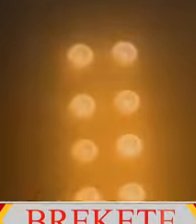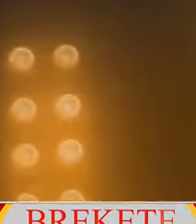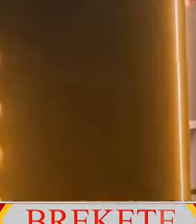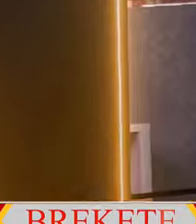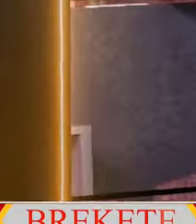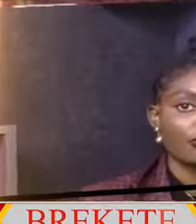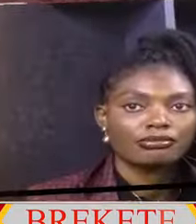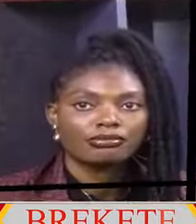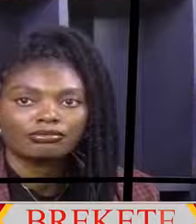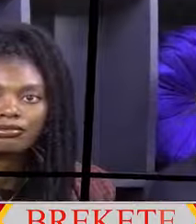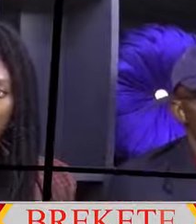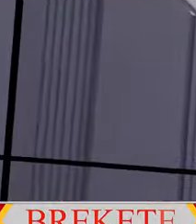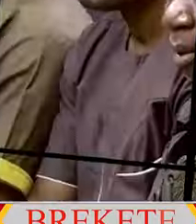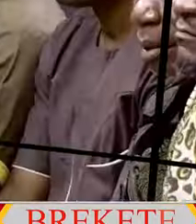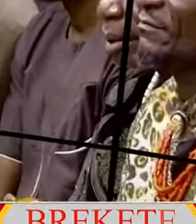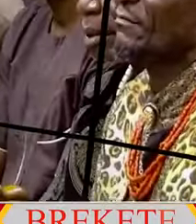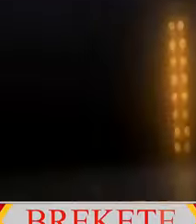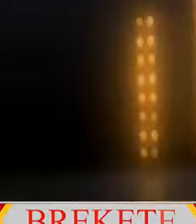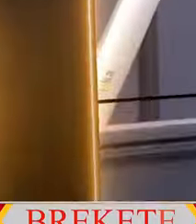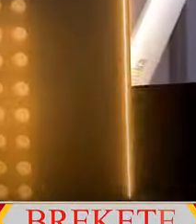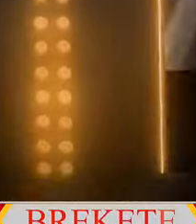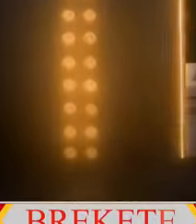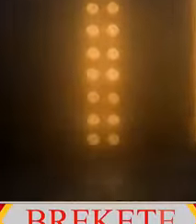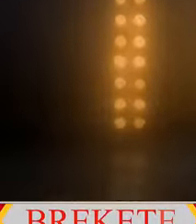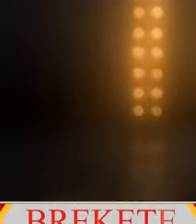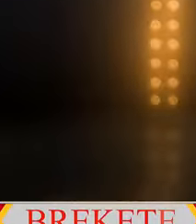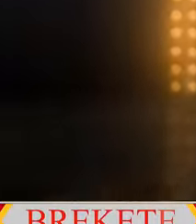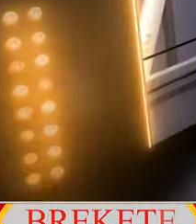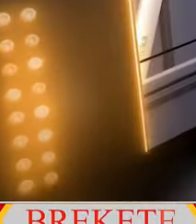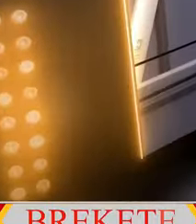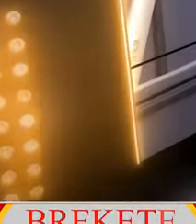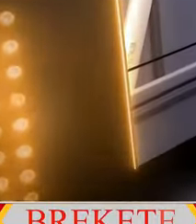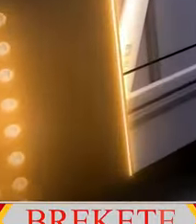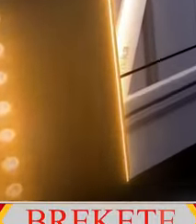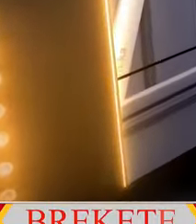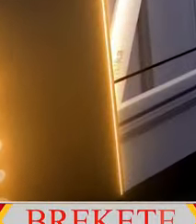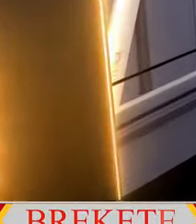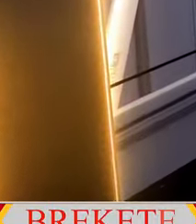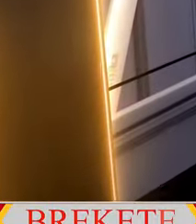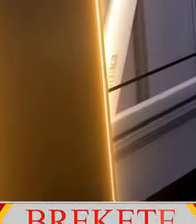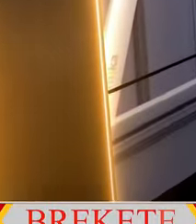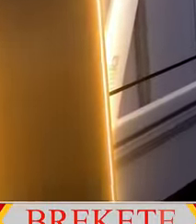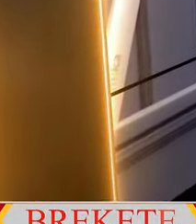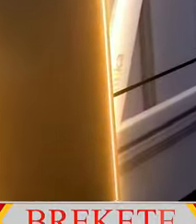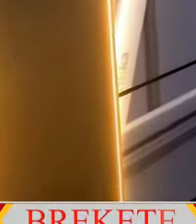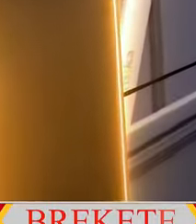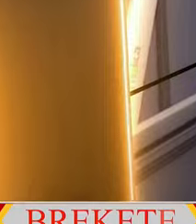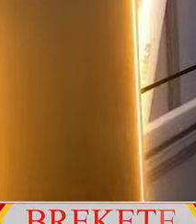We'll be right back.